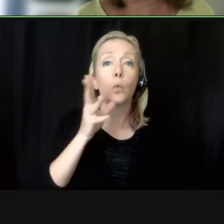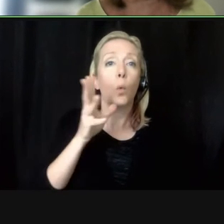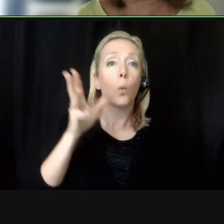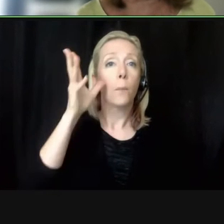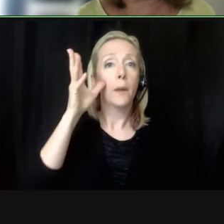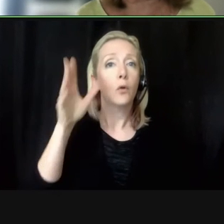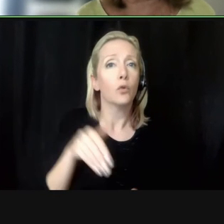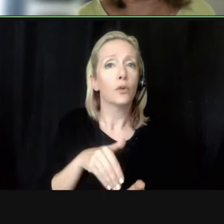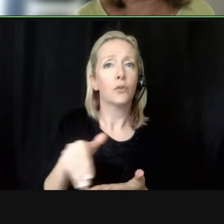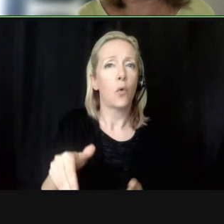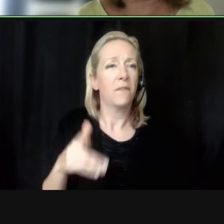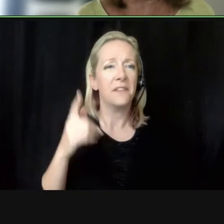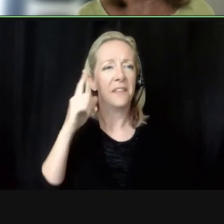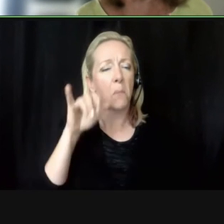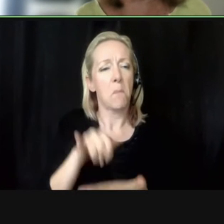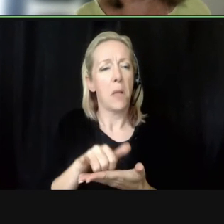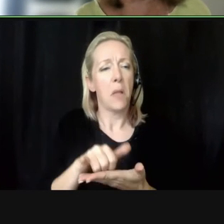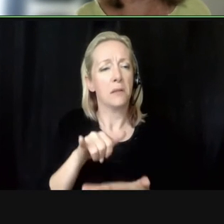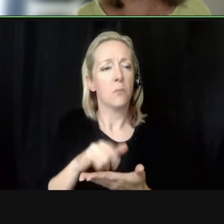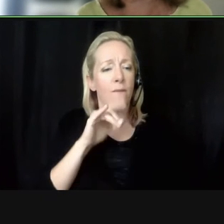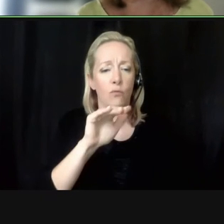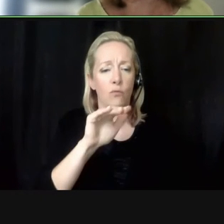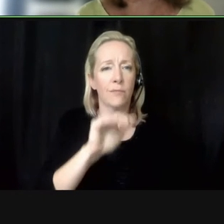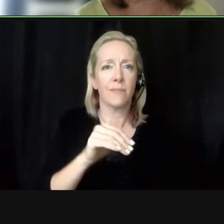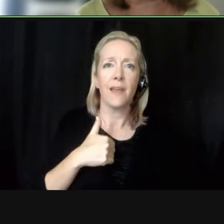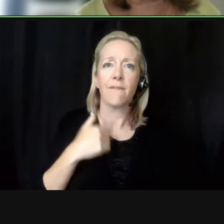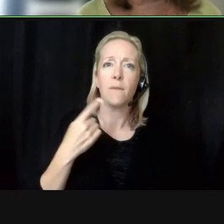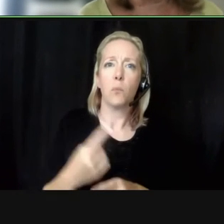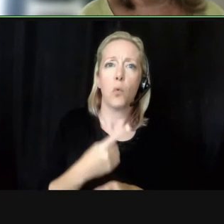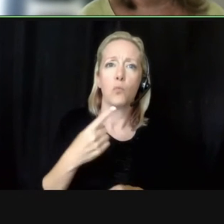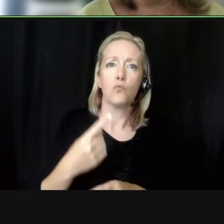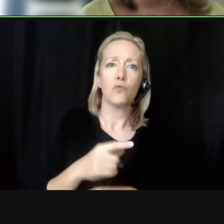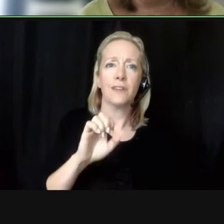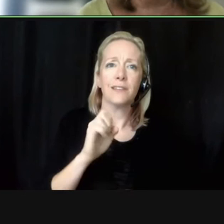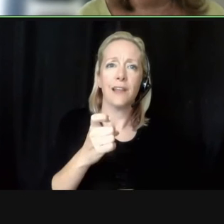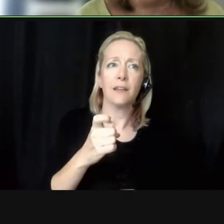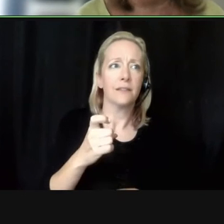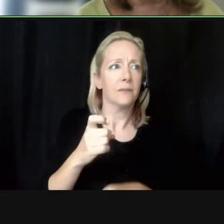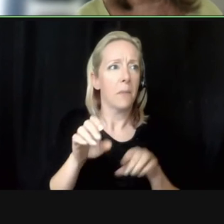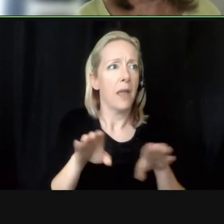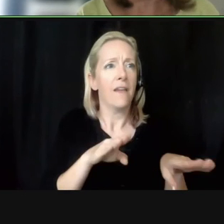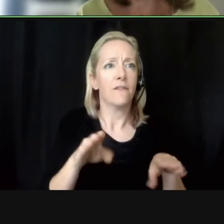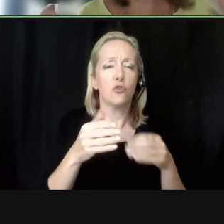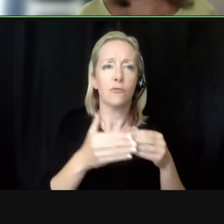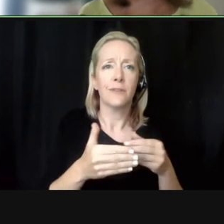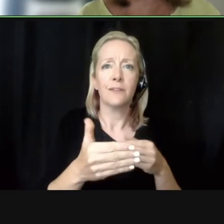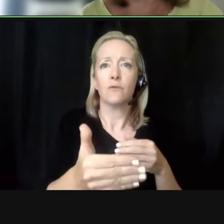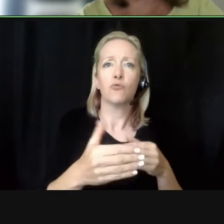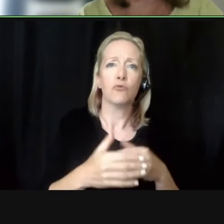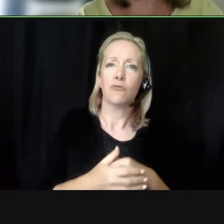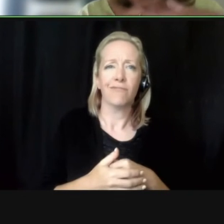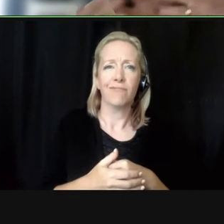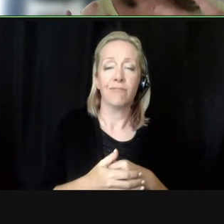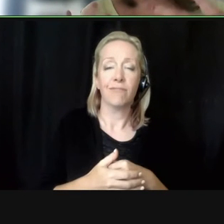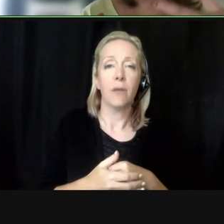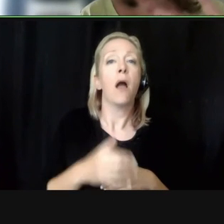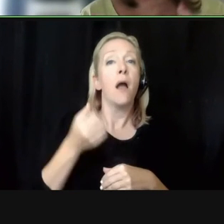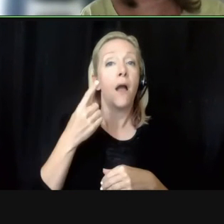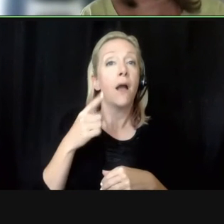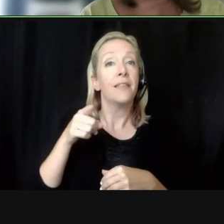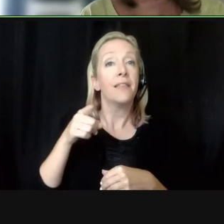an appropriate sexual behavior or future where they can appropriately be sexually active. Now, this, granted, it's